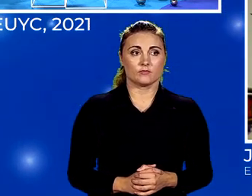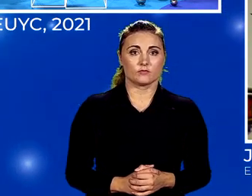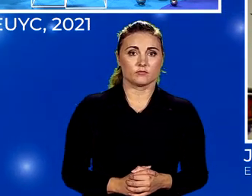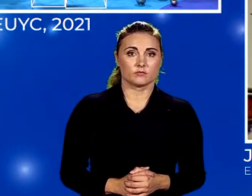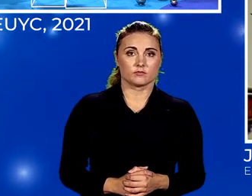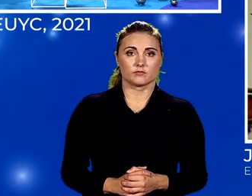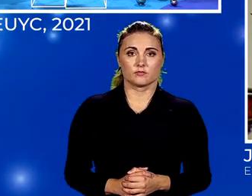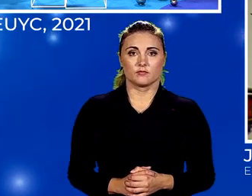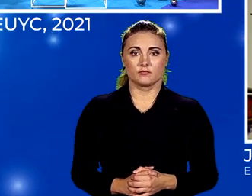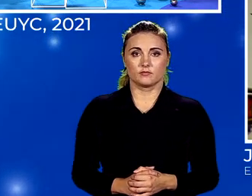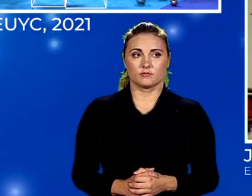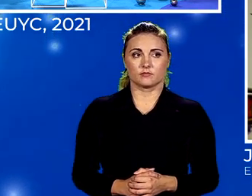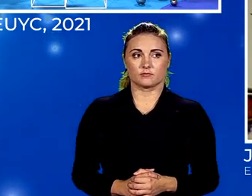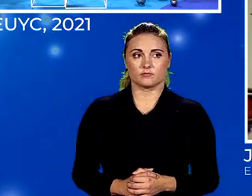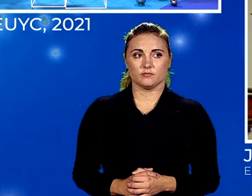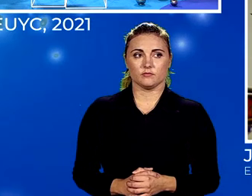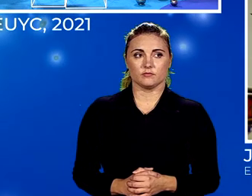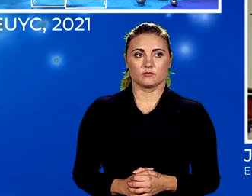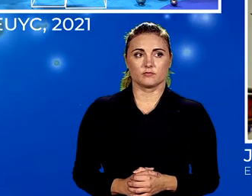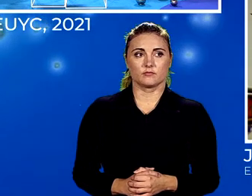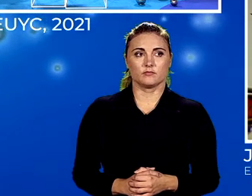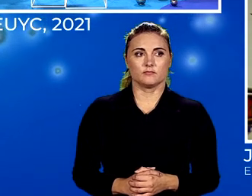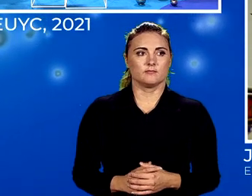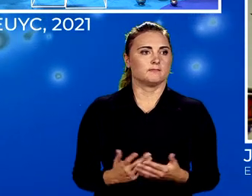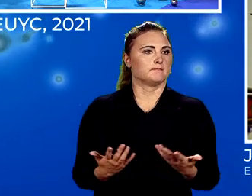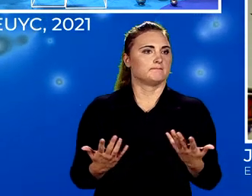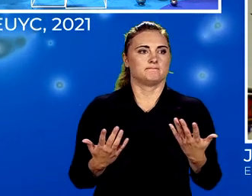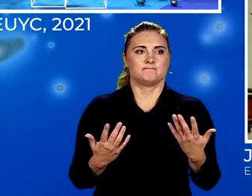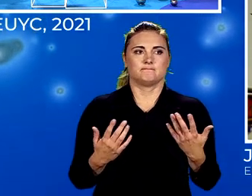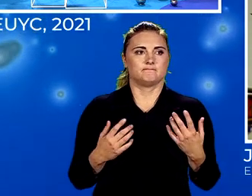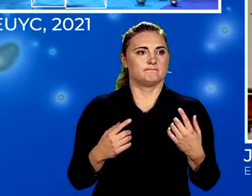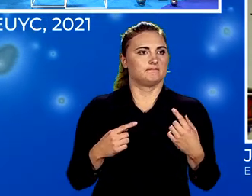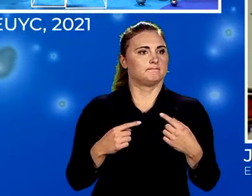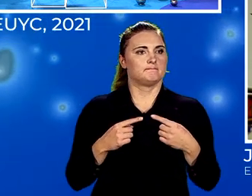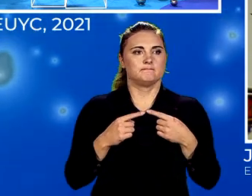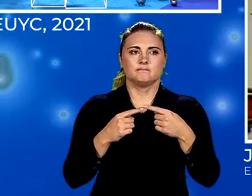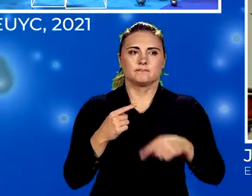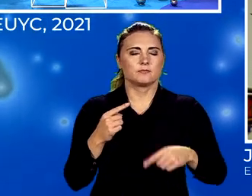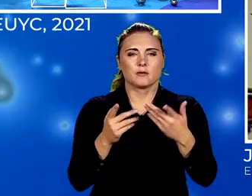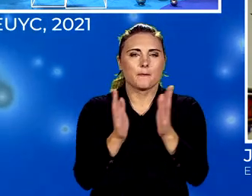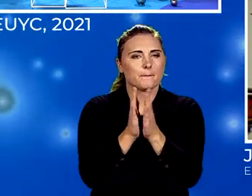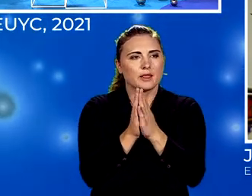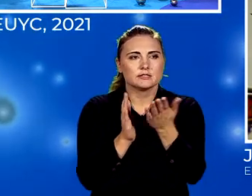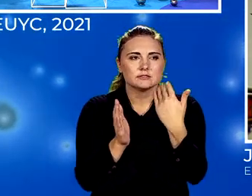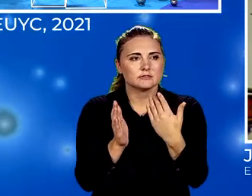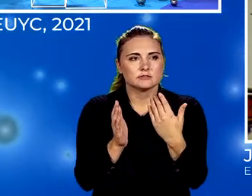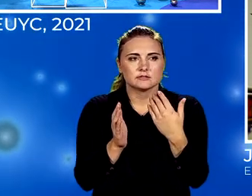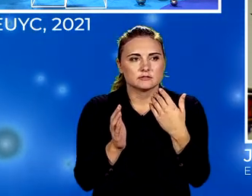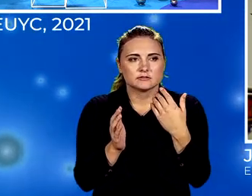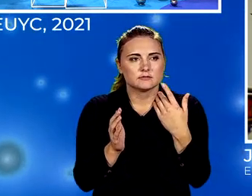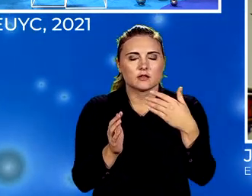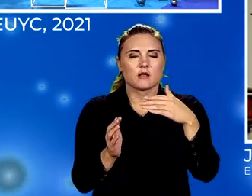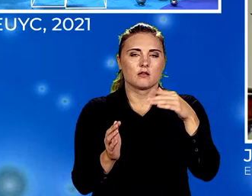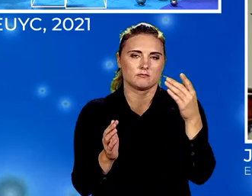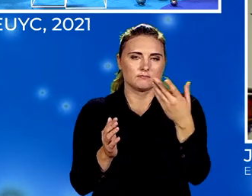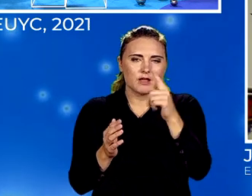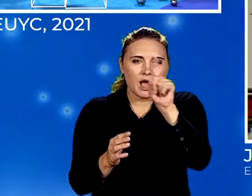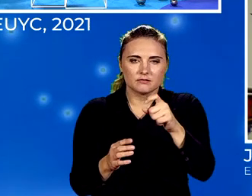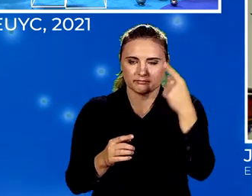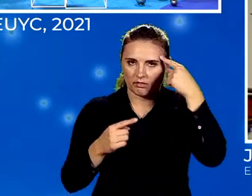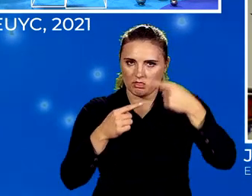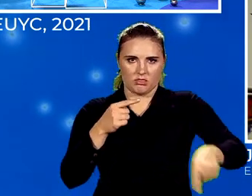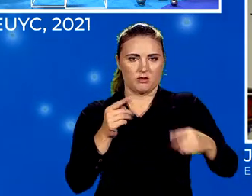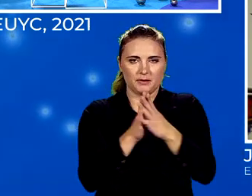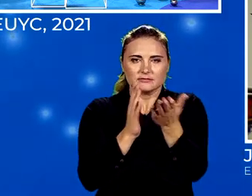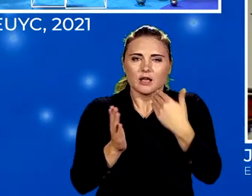I've lost completely their connection. The question was very much also on the inclusion, the same direction as the previous one